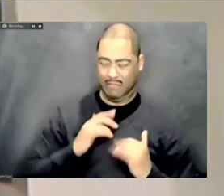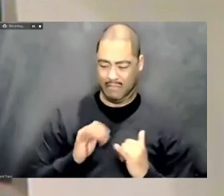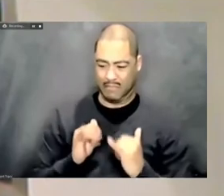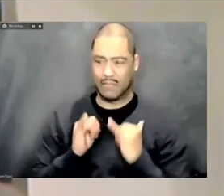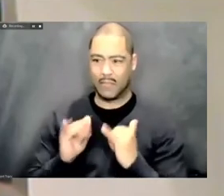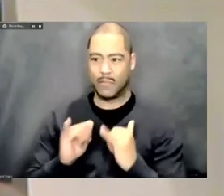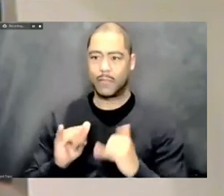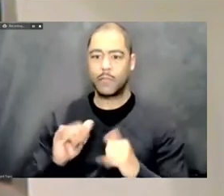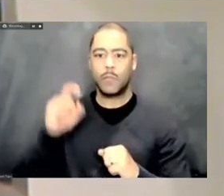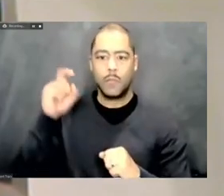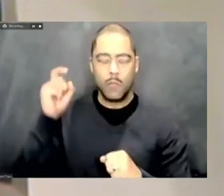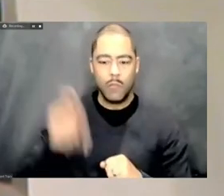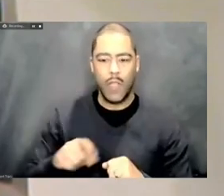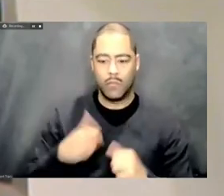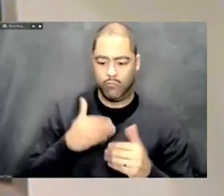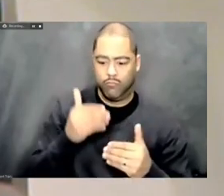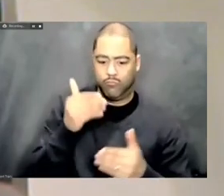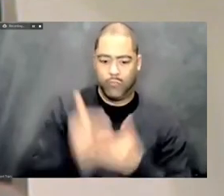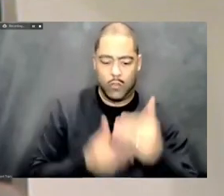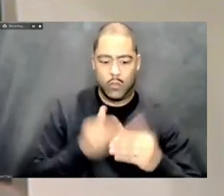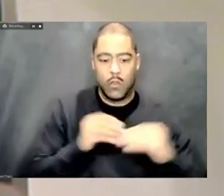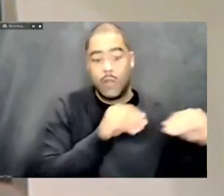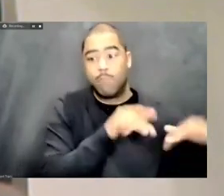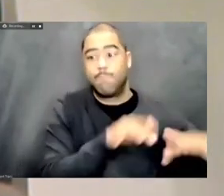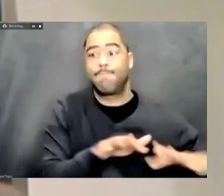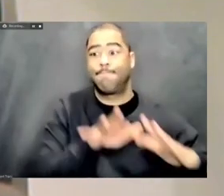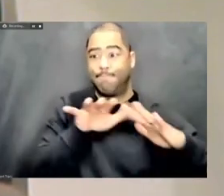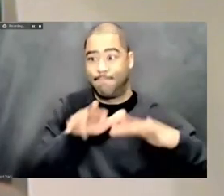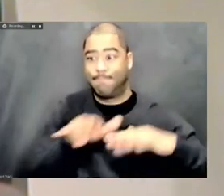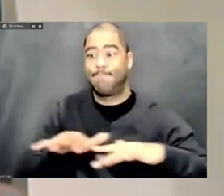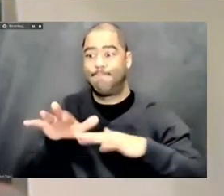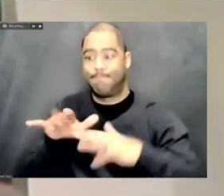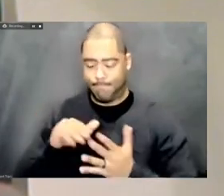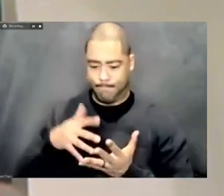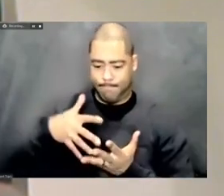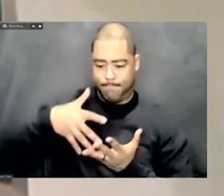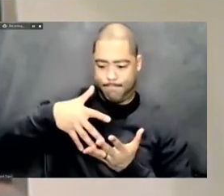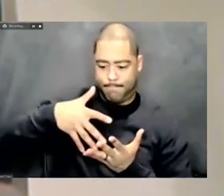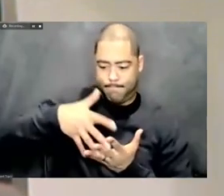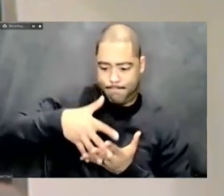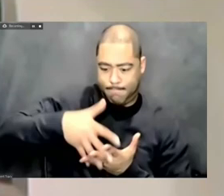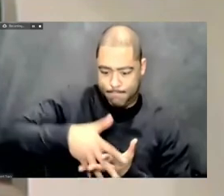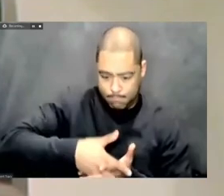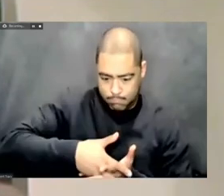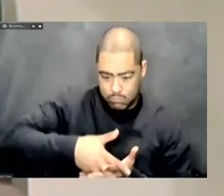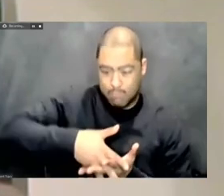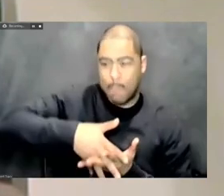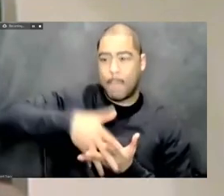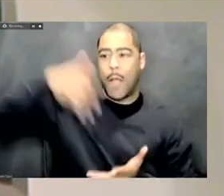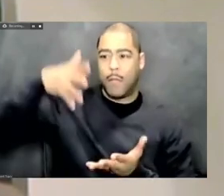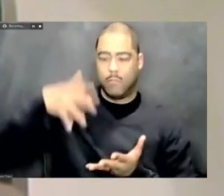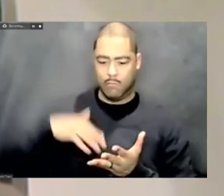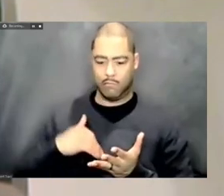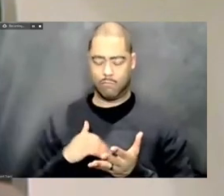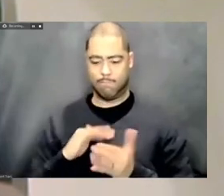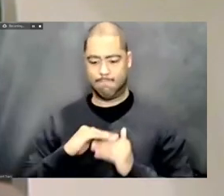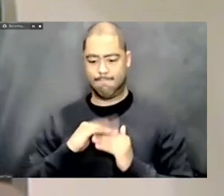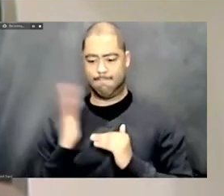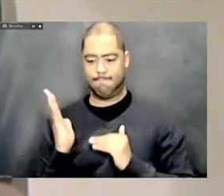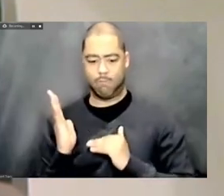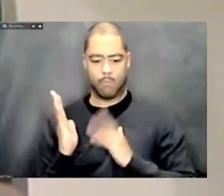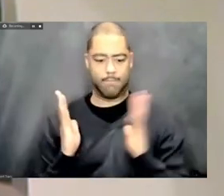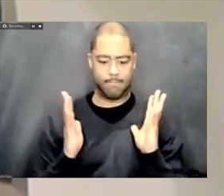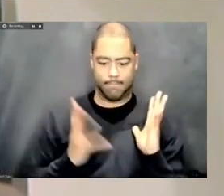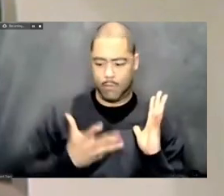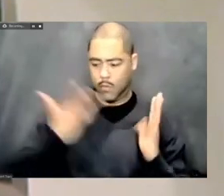of proving ground, to submerge in the matter and break open. It's in the peeling out of our shy layers that we extend